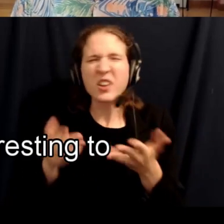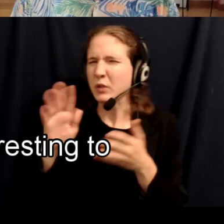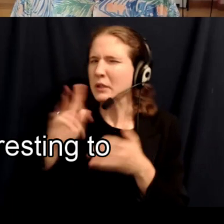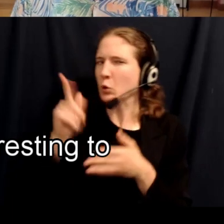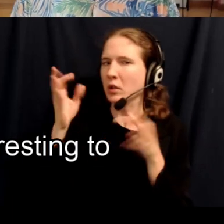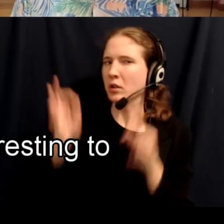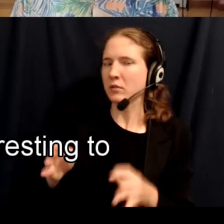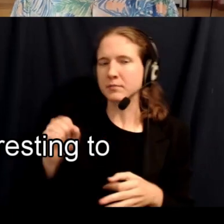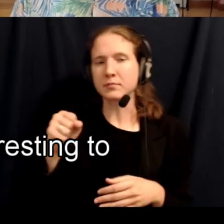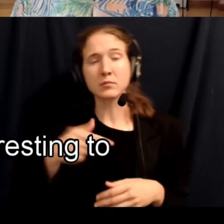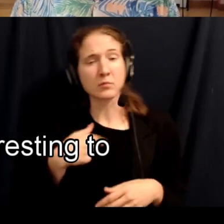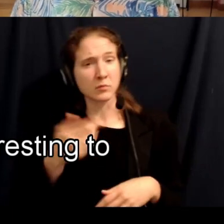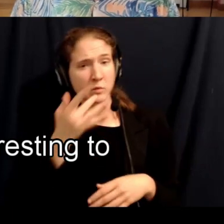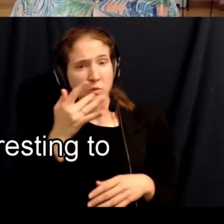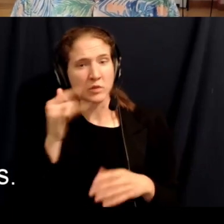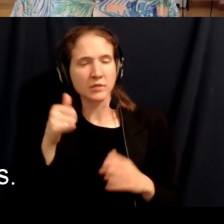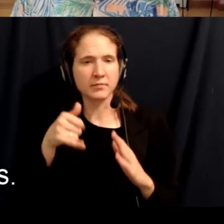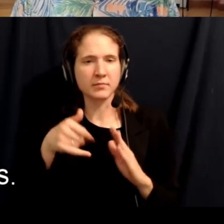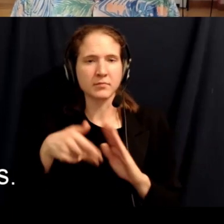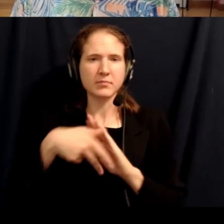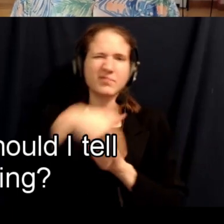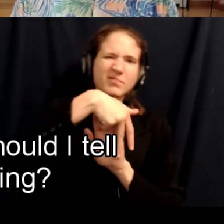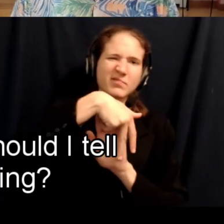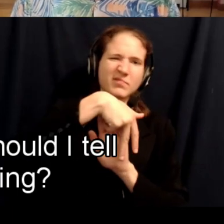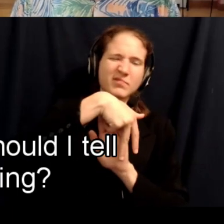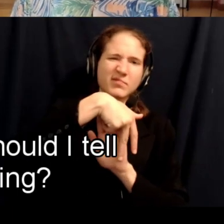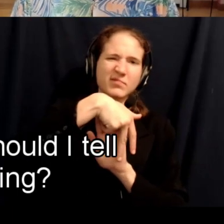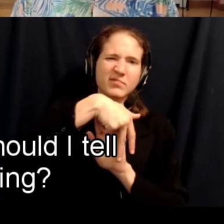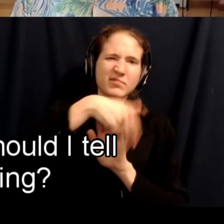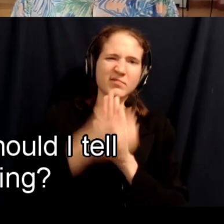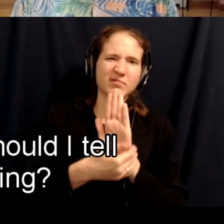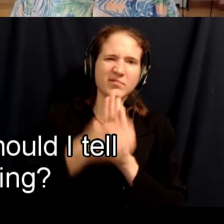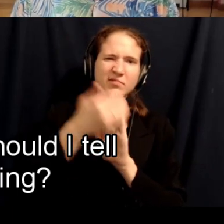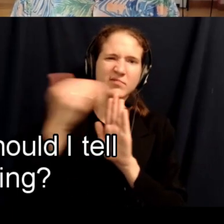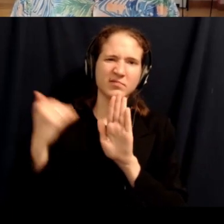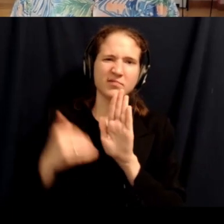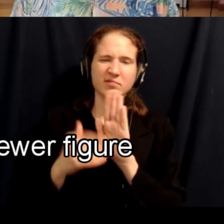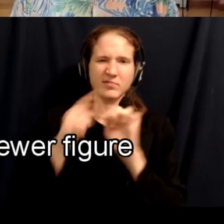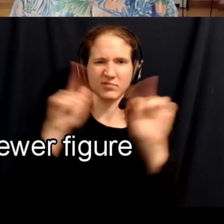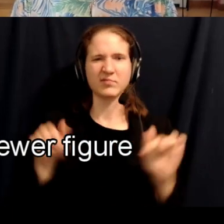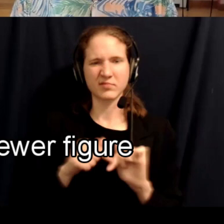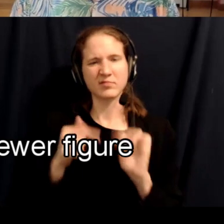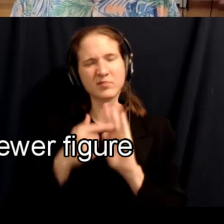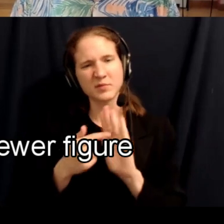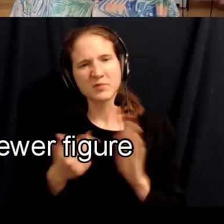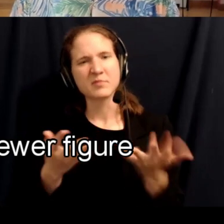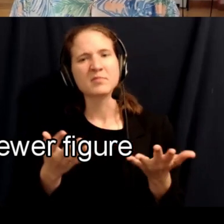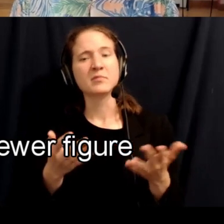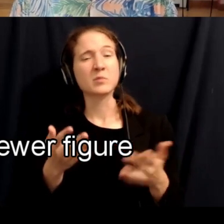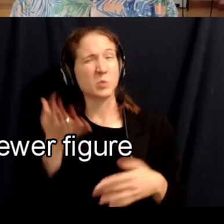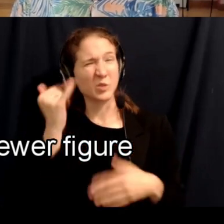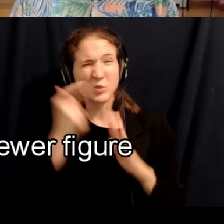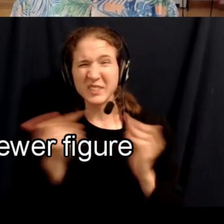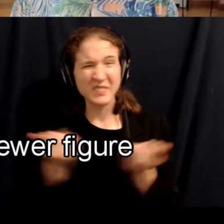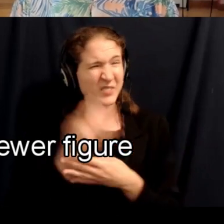that I find it interesting to see parts of it off of the canvas, because I figure, why should I tell everybody everything? I mean, I figure,